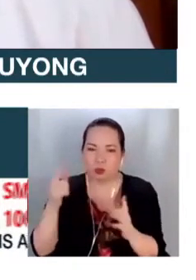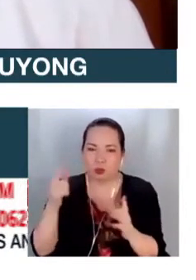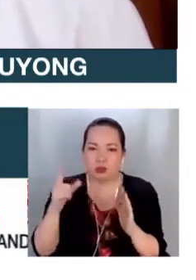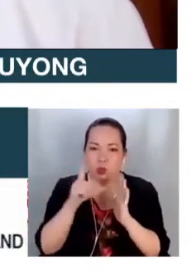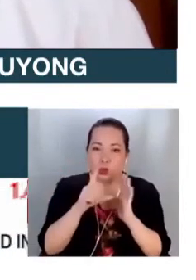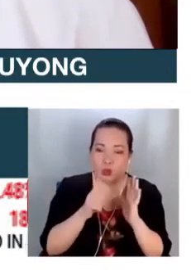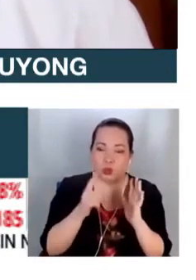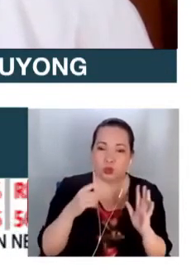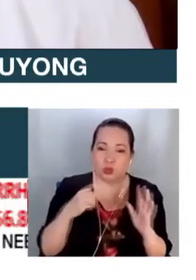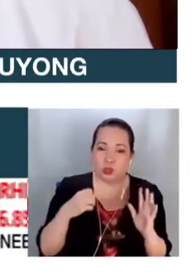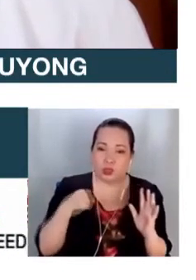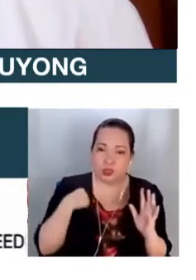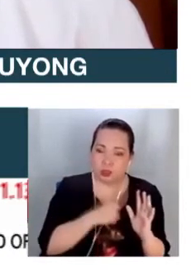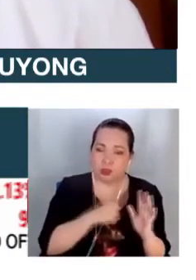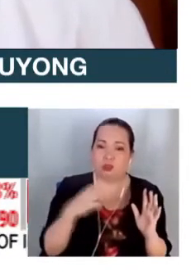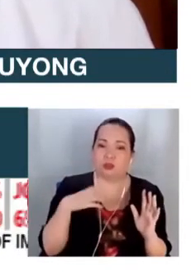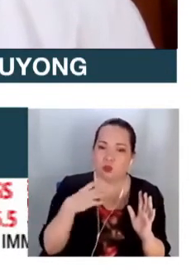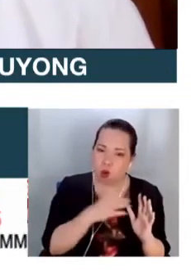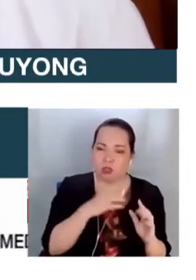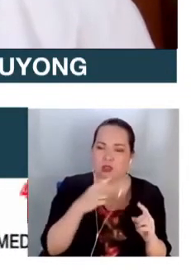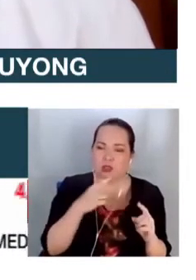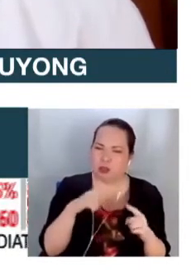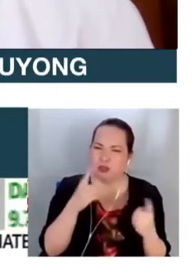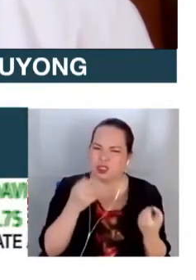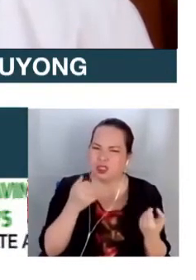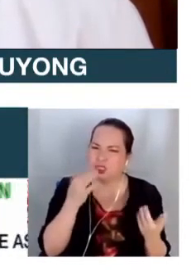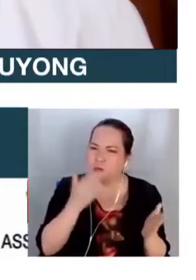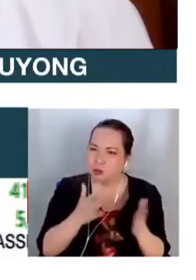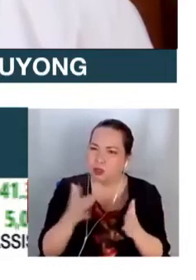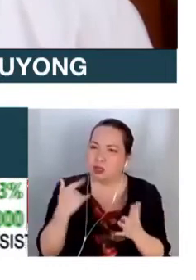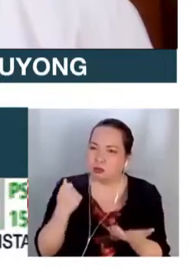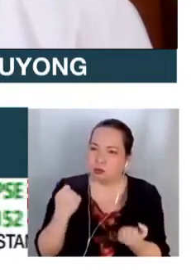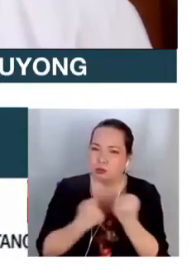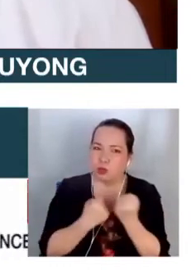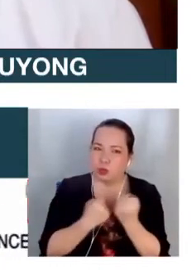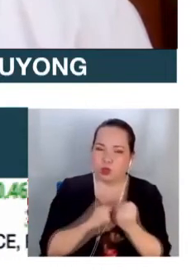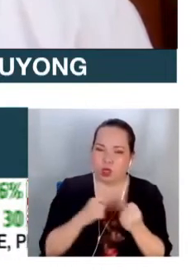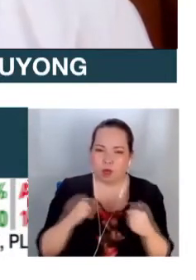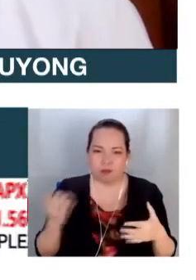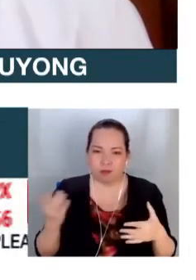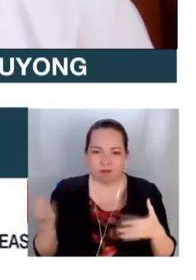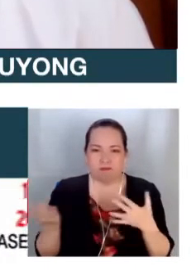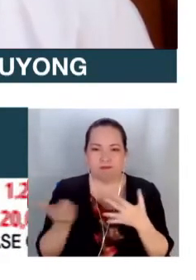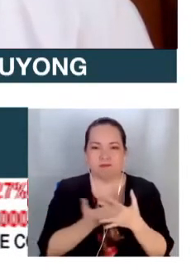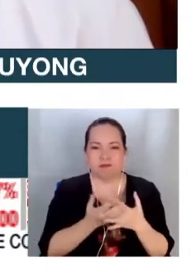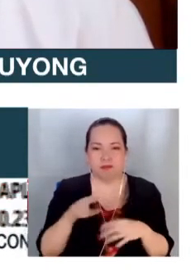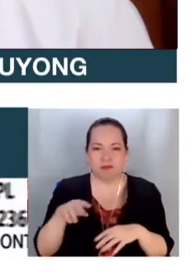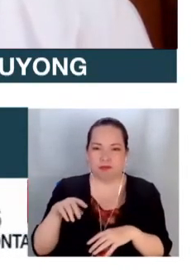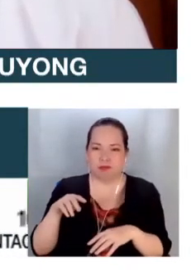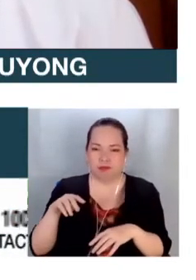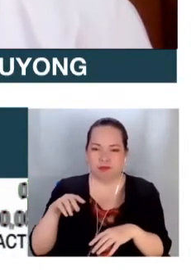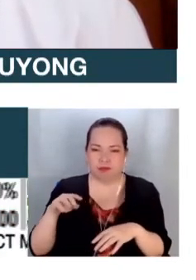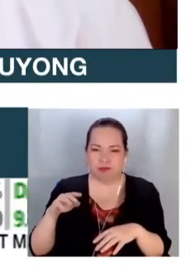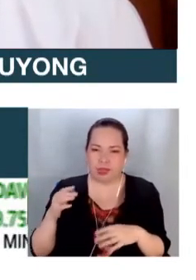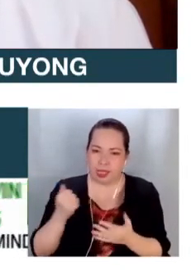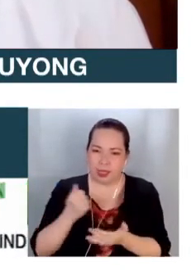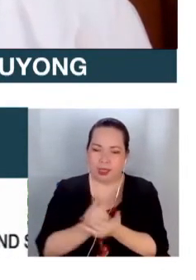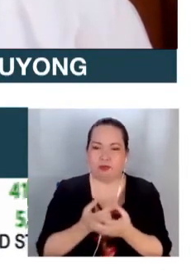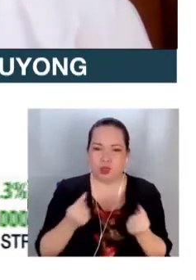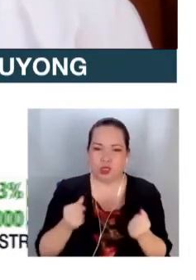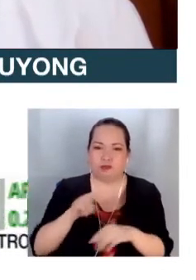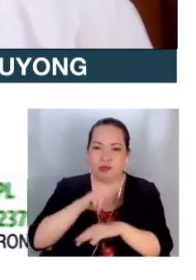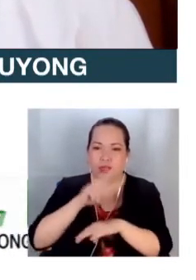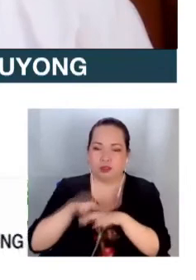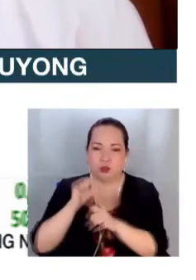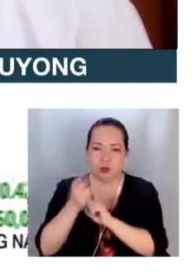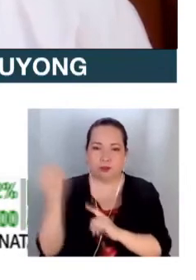interventions that are needed at this point to be able to address this national social emergency, as you have called it.